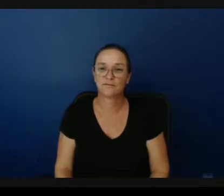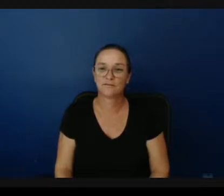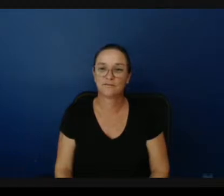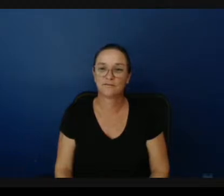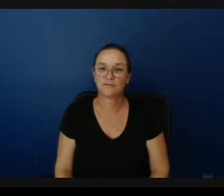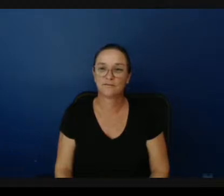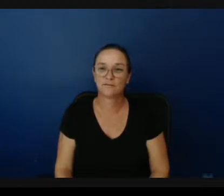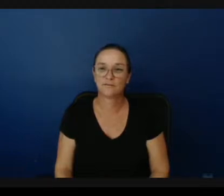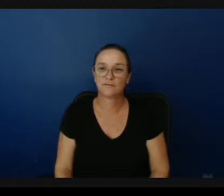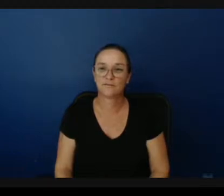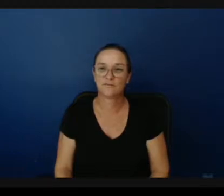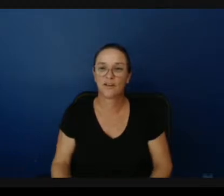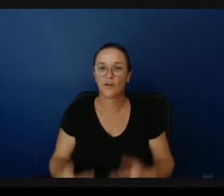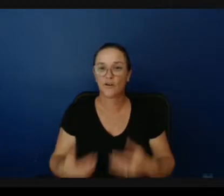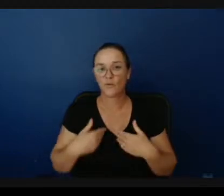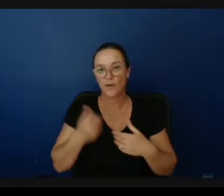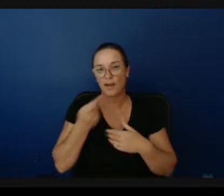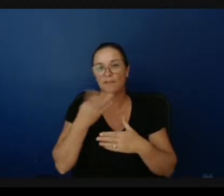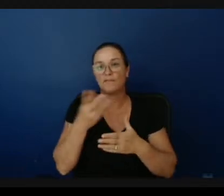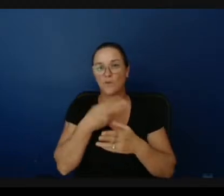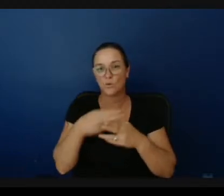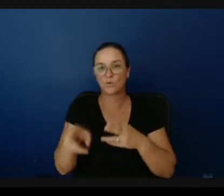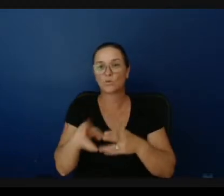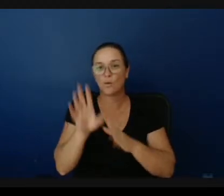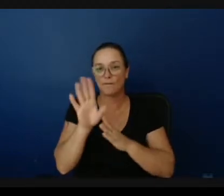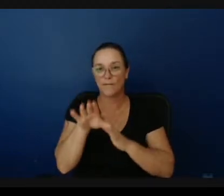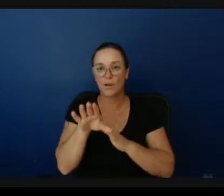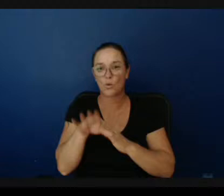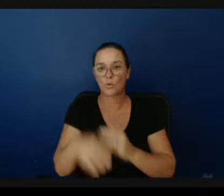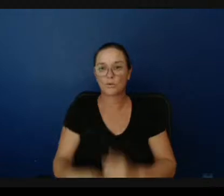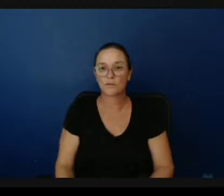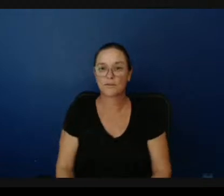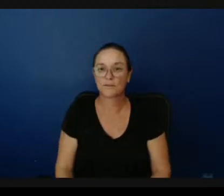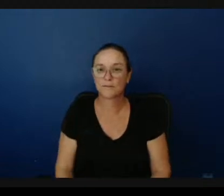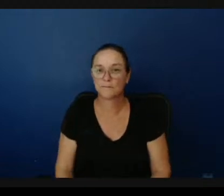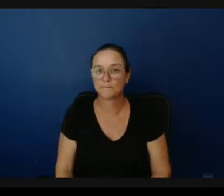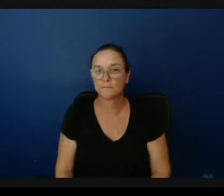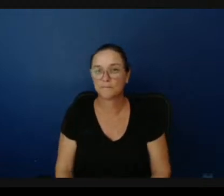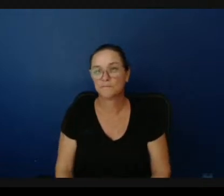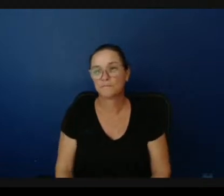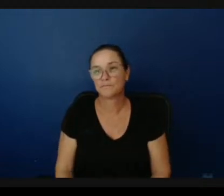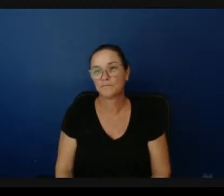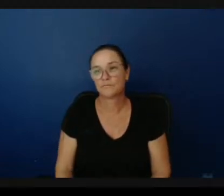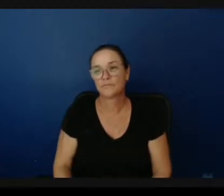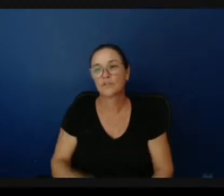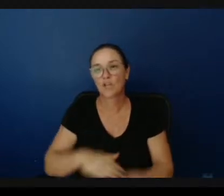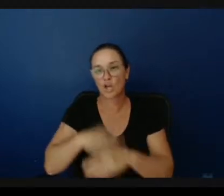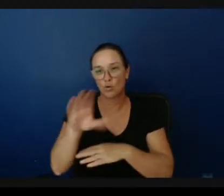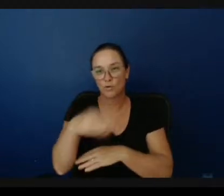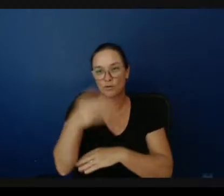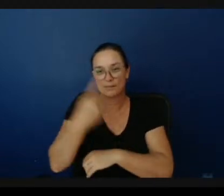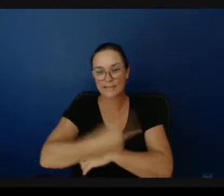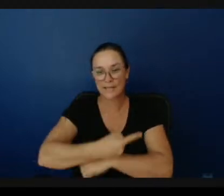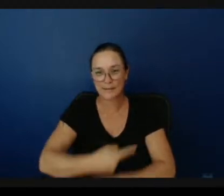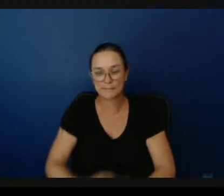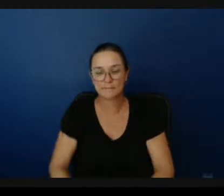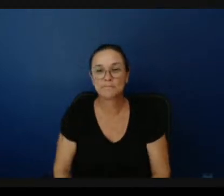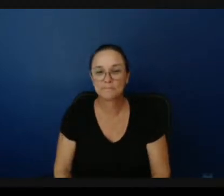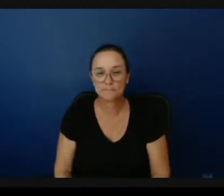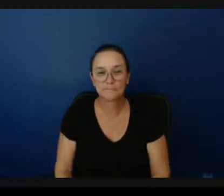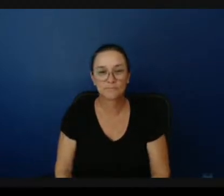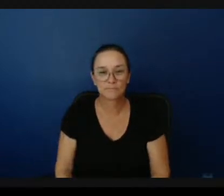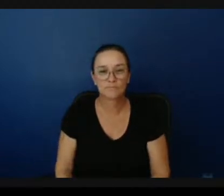So yeah, we did have some short videos that were submitted just right in there of that erupting fountain. This one's on Christmas Day, so during